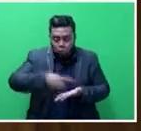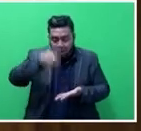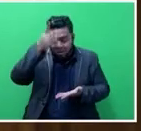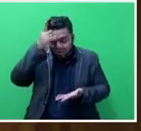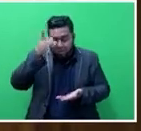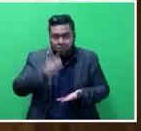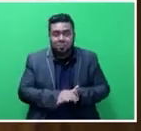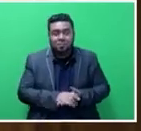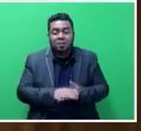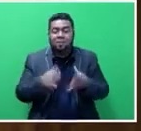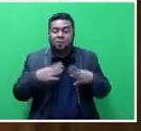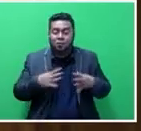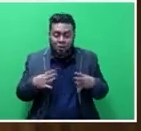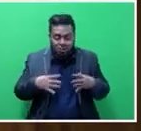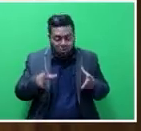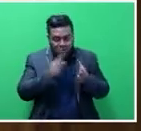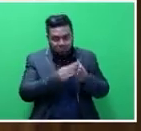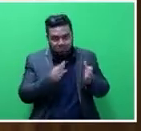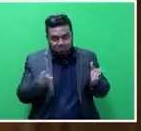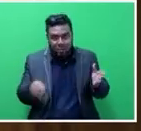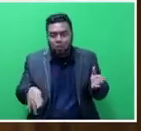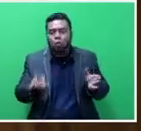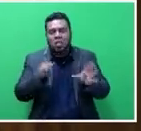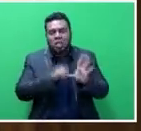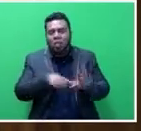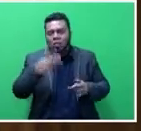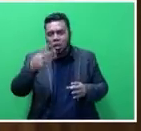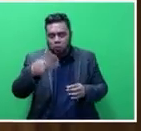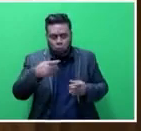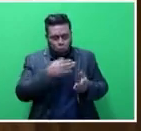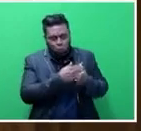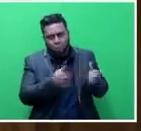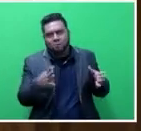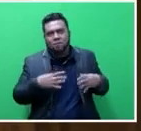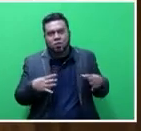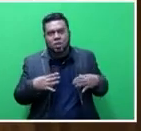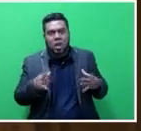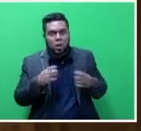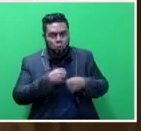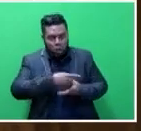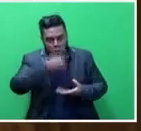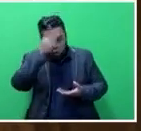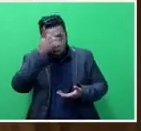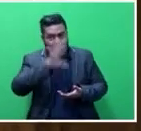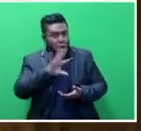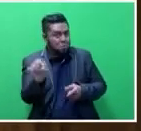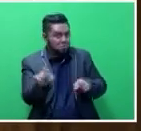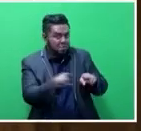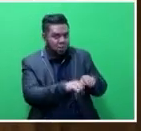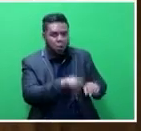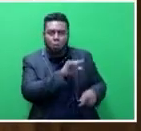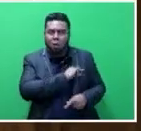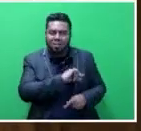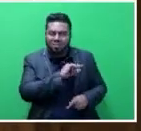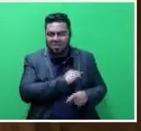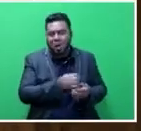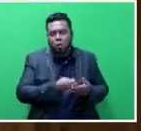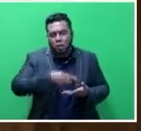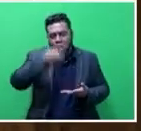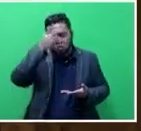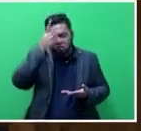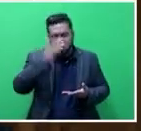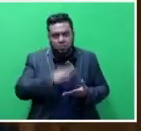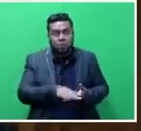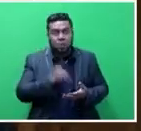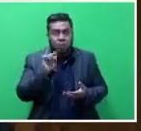remains free all the way through to year 13. But free education does not mean quality education.